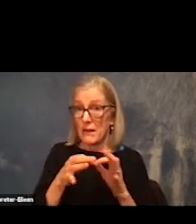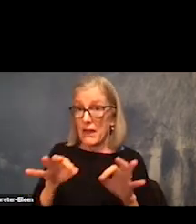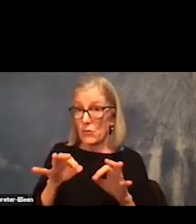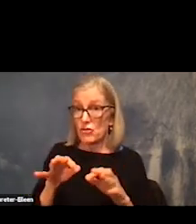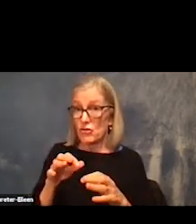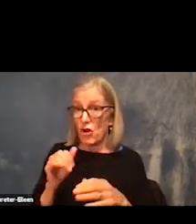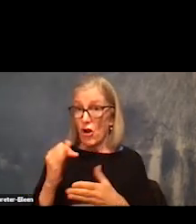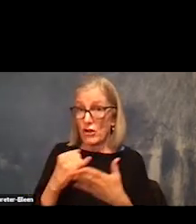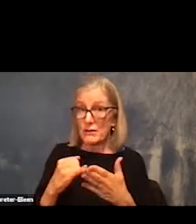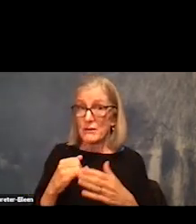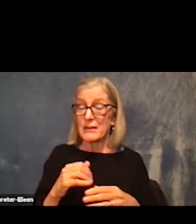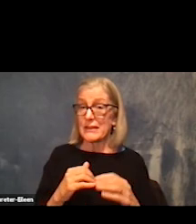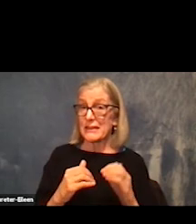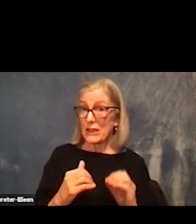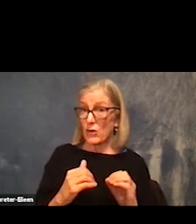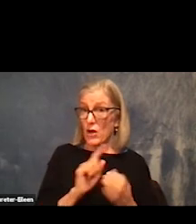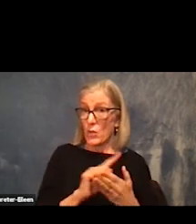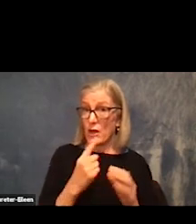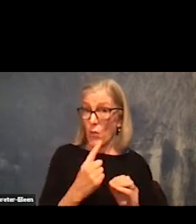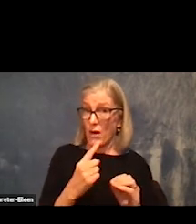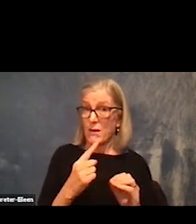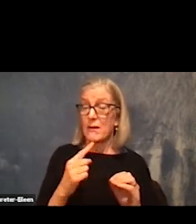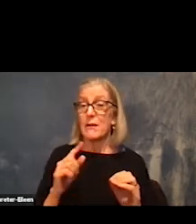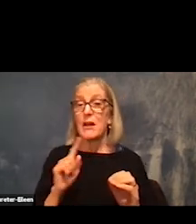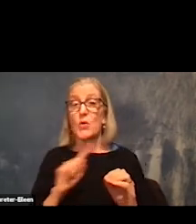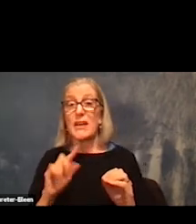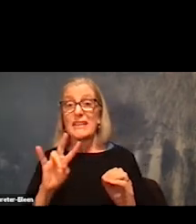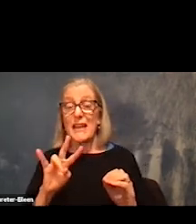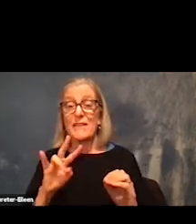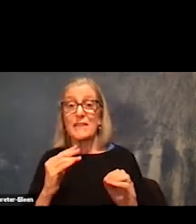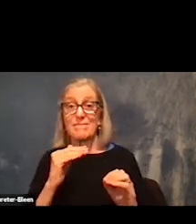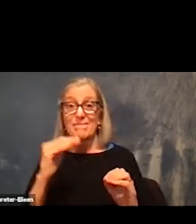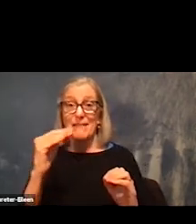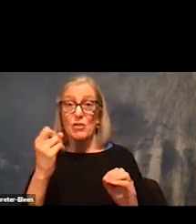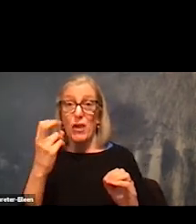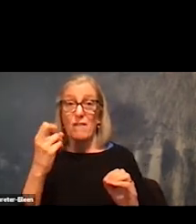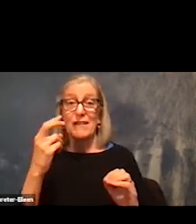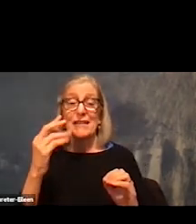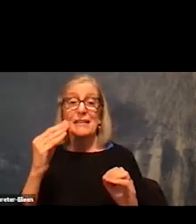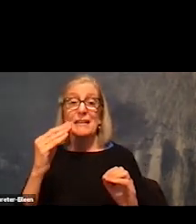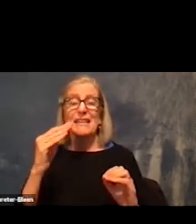rises gradually until week 7 with a score of 12. A slight drop